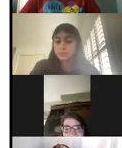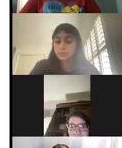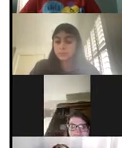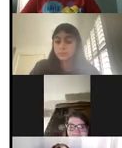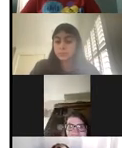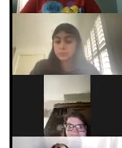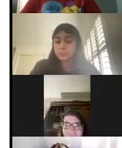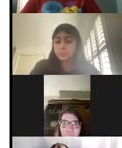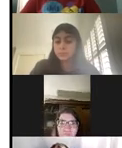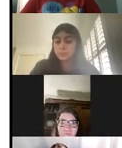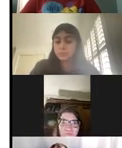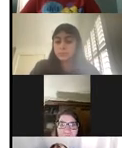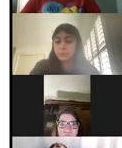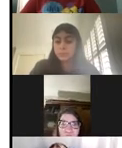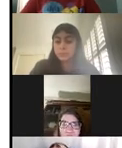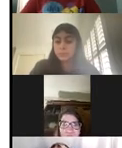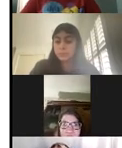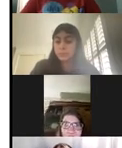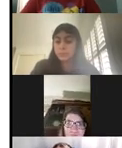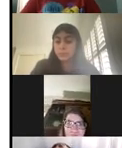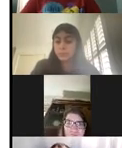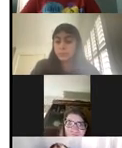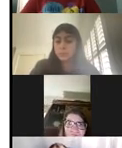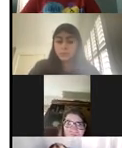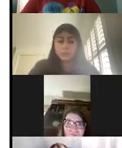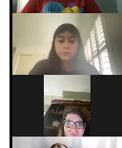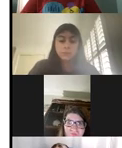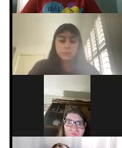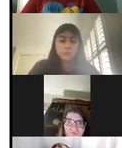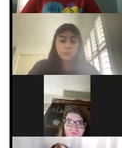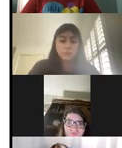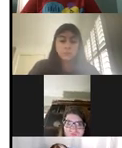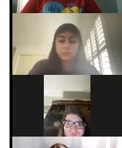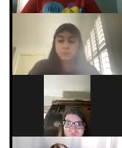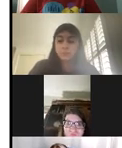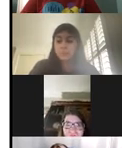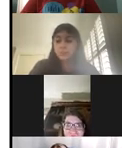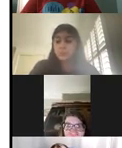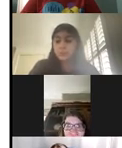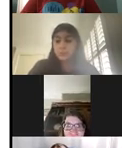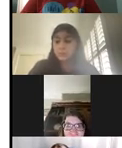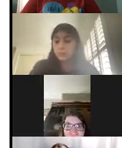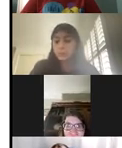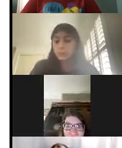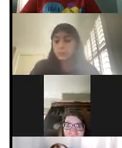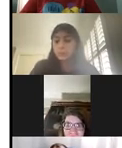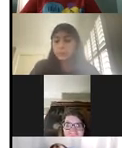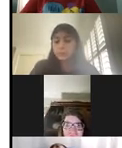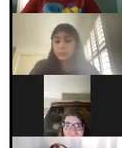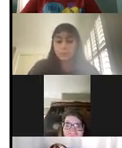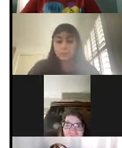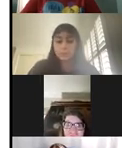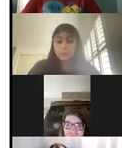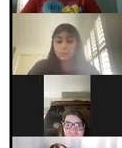which has generously supported Accessibility Fest for 15 years. Special thanks to ACOG, HEB, and